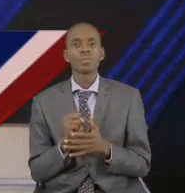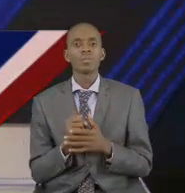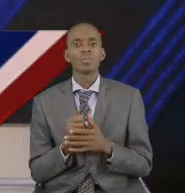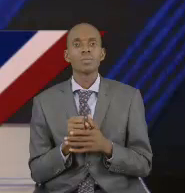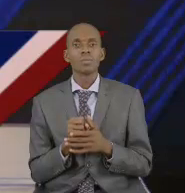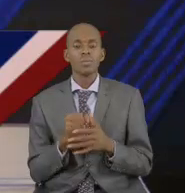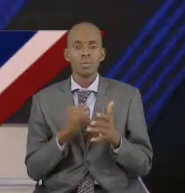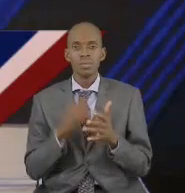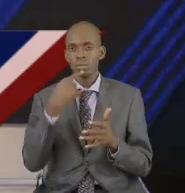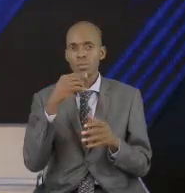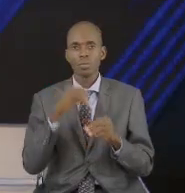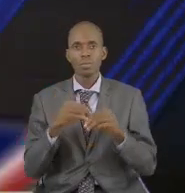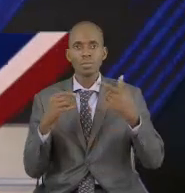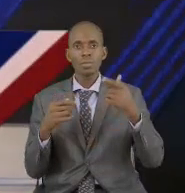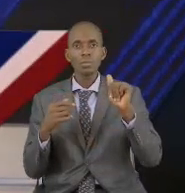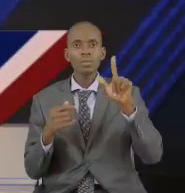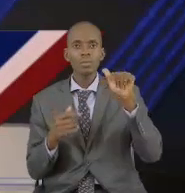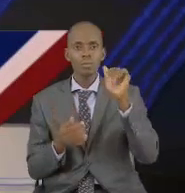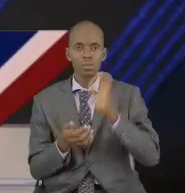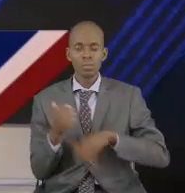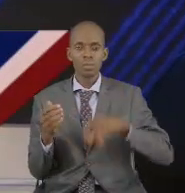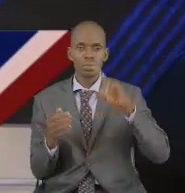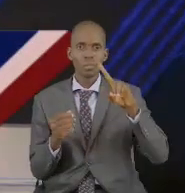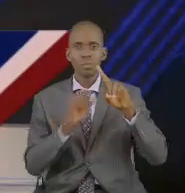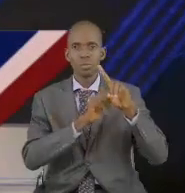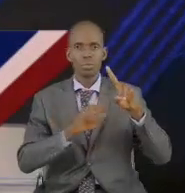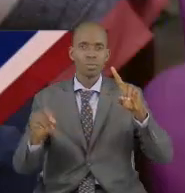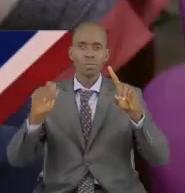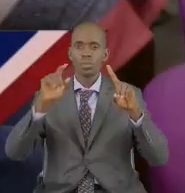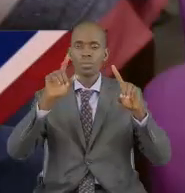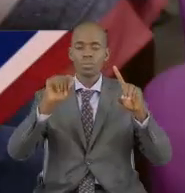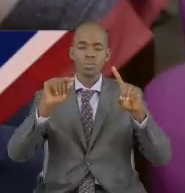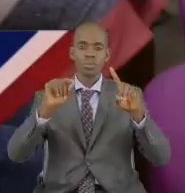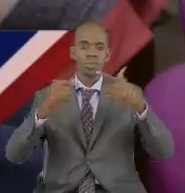in Galatians chapter 1, reading from verse 20.